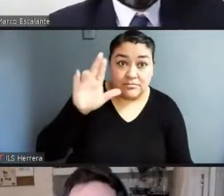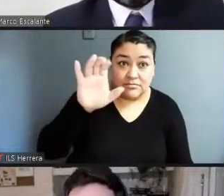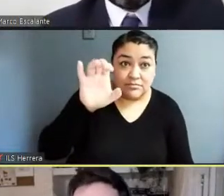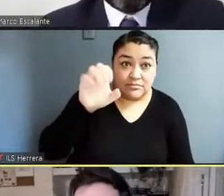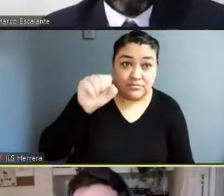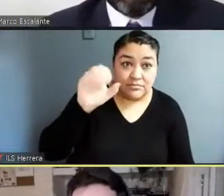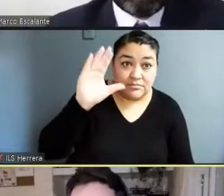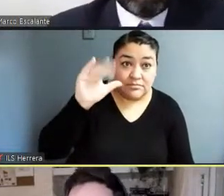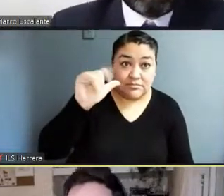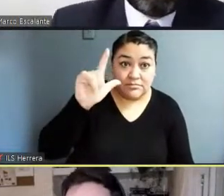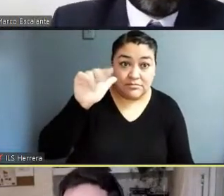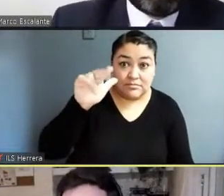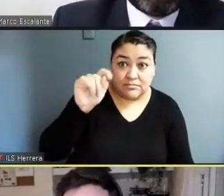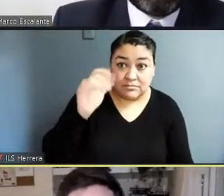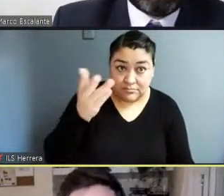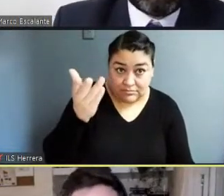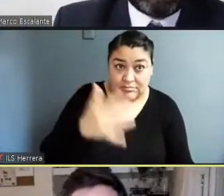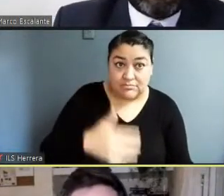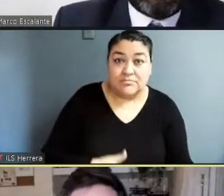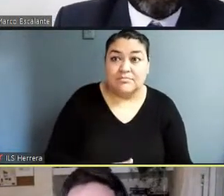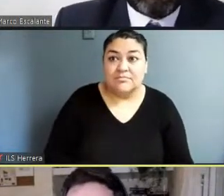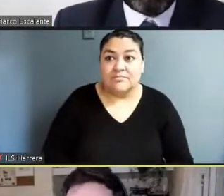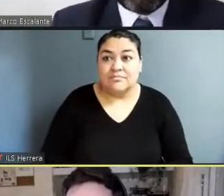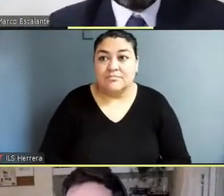Dr. Escalante.